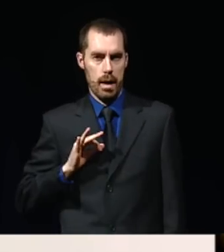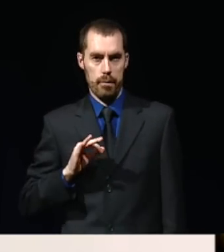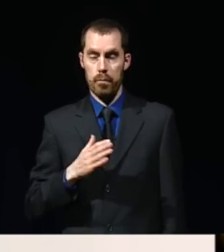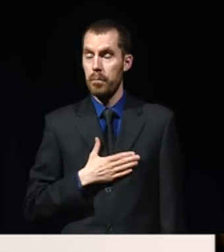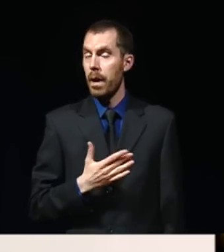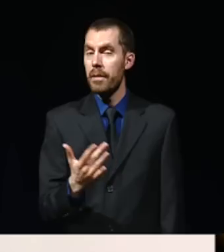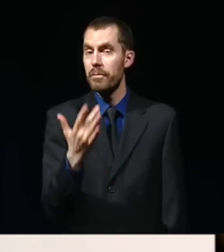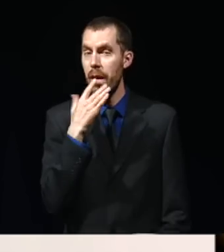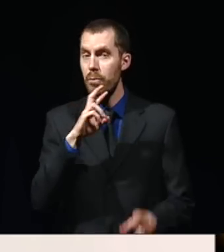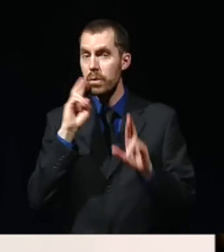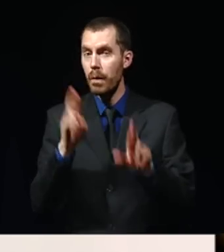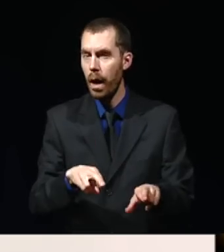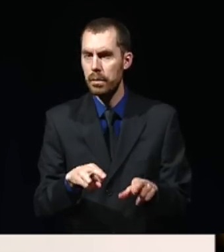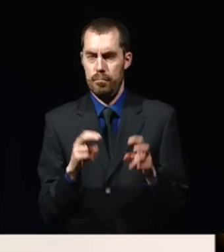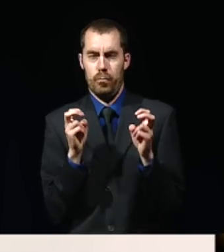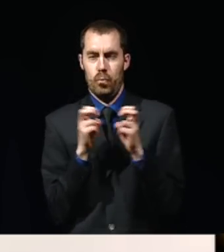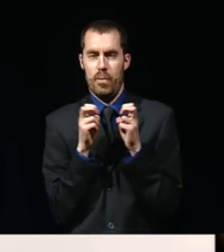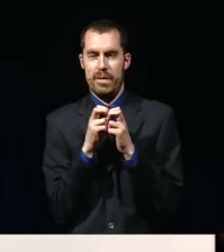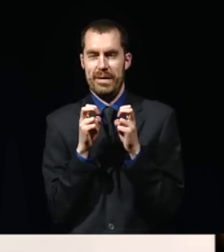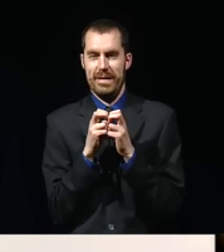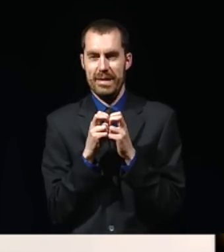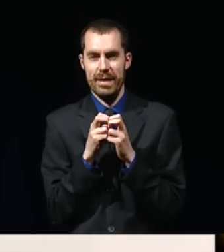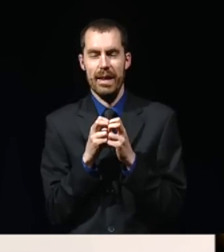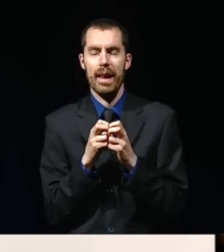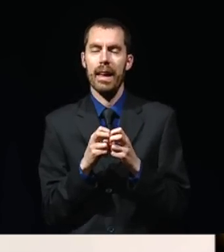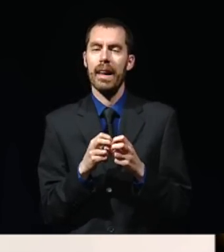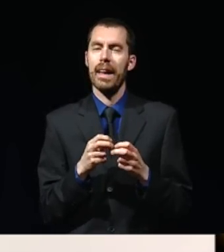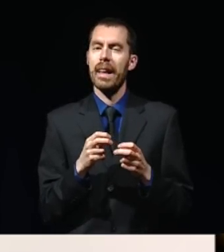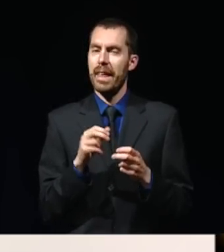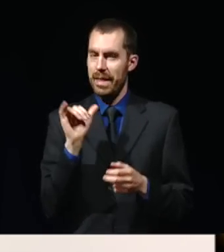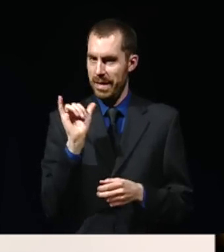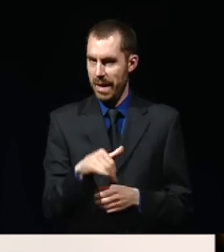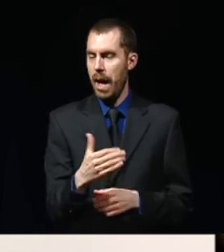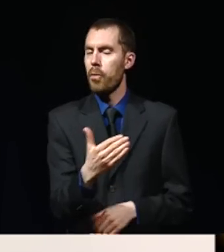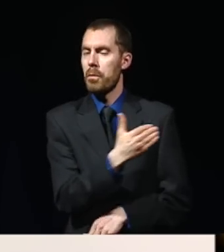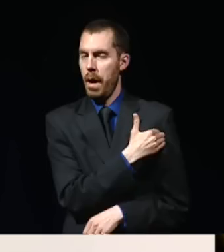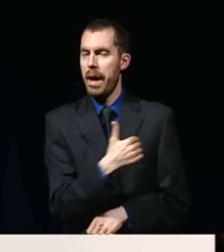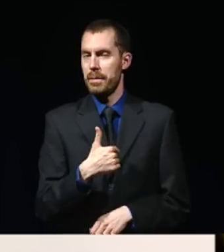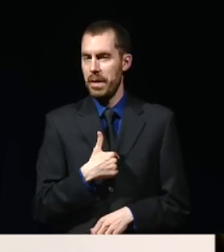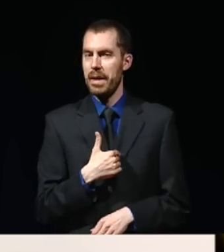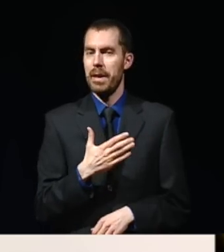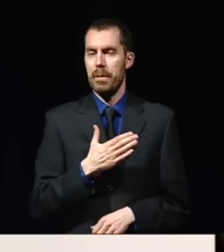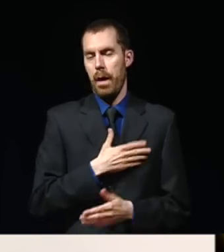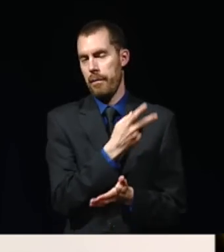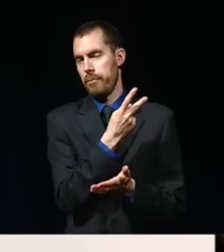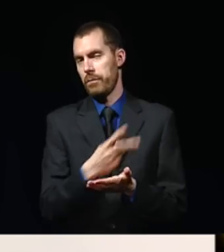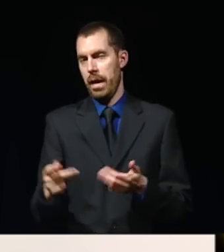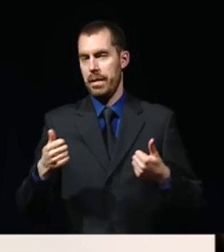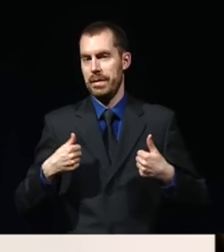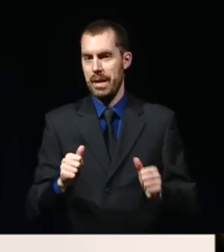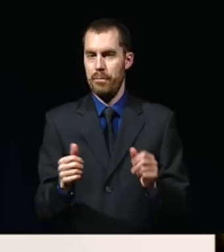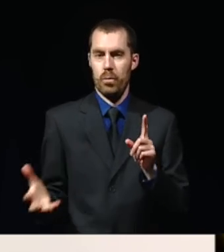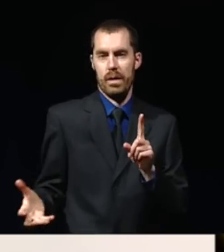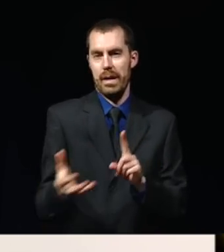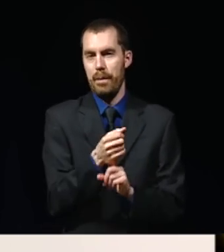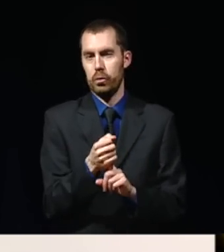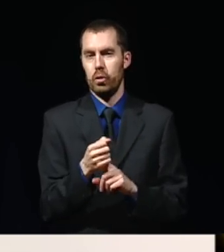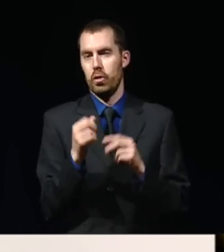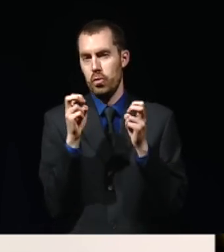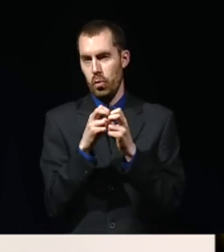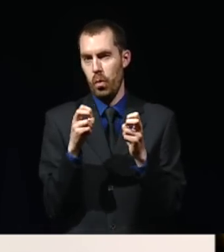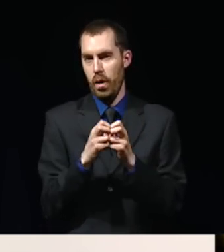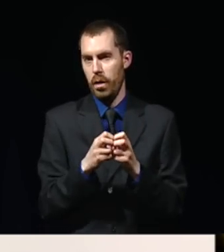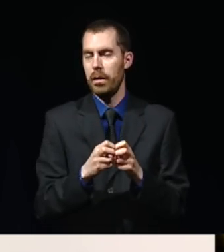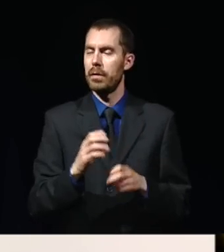response, squirrels. Even though it reminded me of my unsuccessful attempt to capture Chester the Squirrel, my first failure of